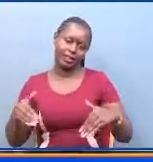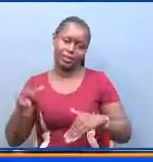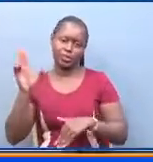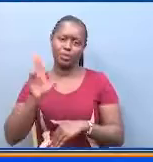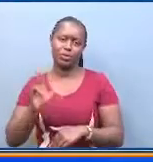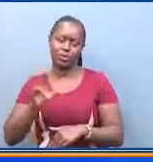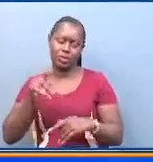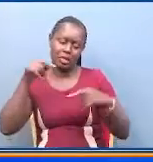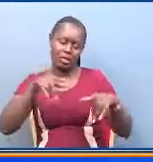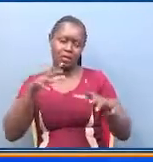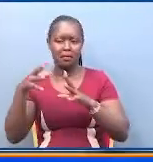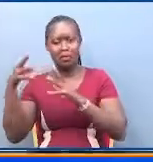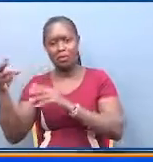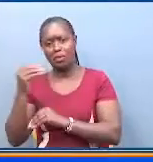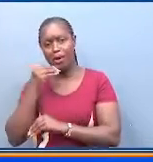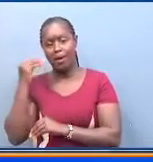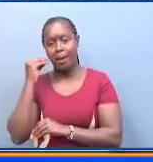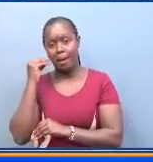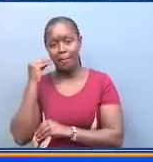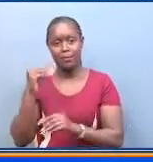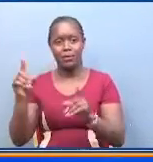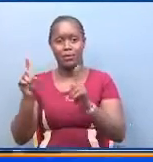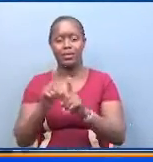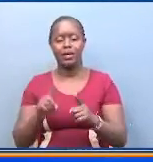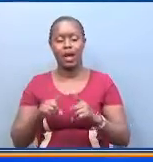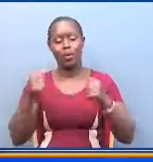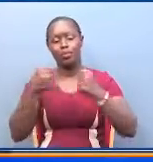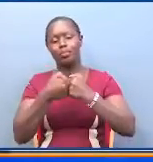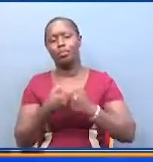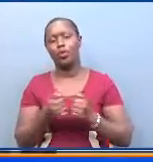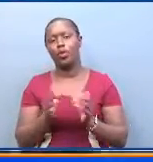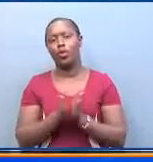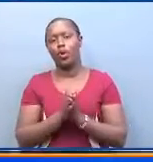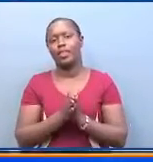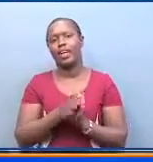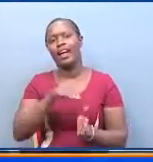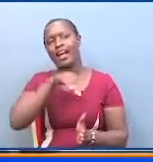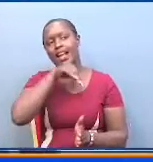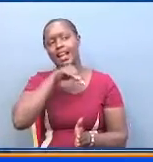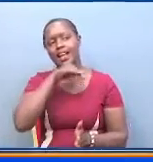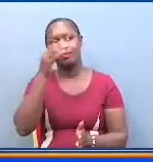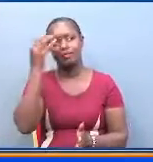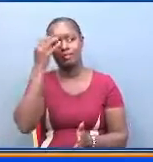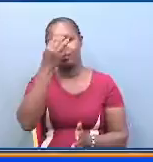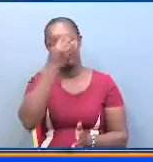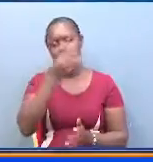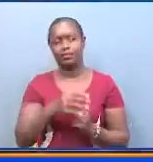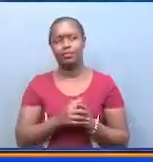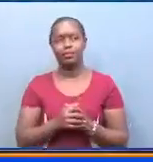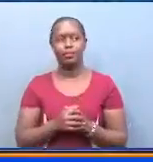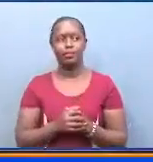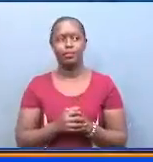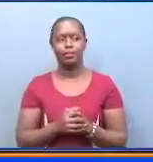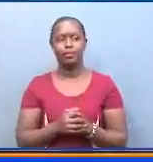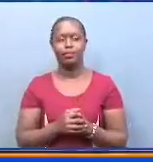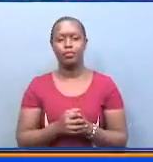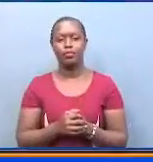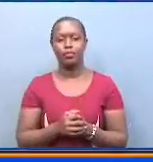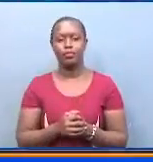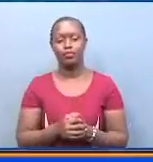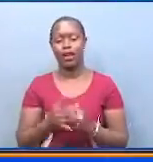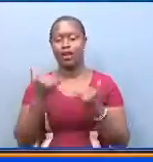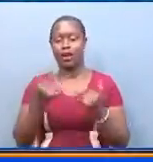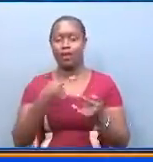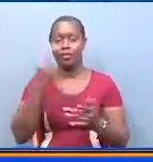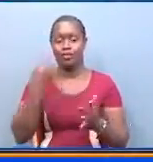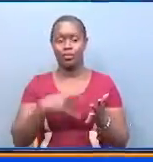naenda nyumbani. Angaliana na Raila Odinga na Martha Karua ana kwa ana. The former premier now